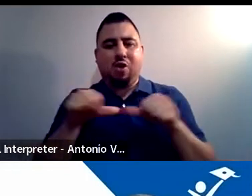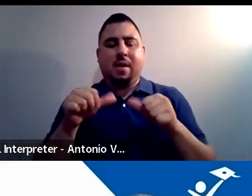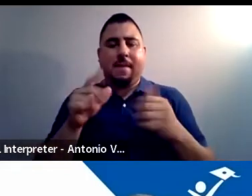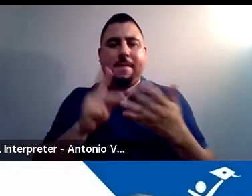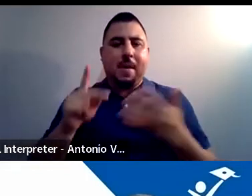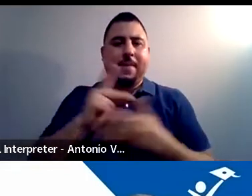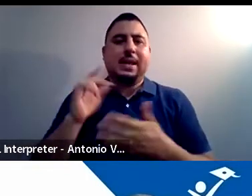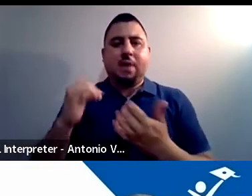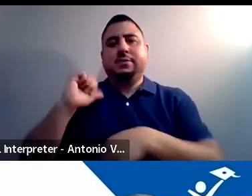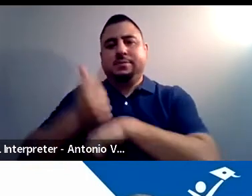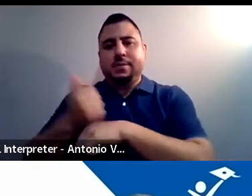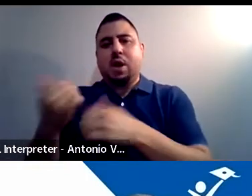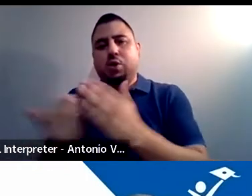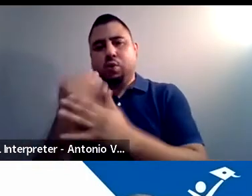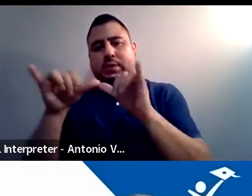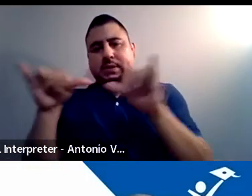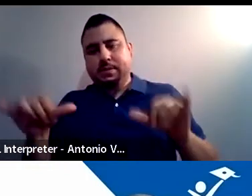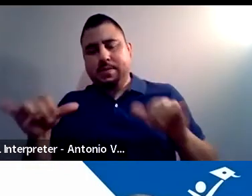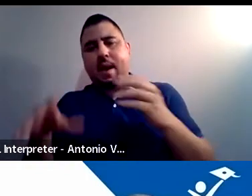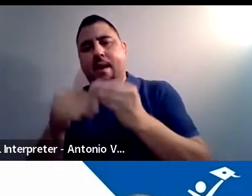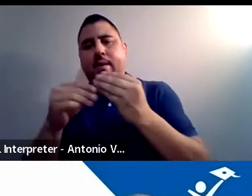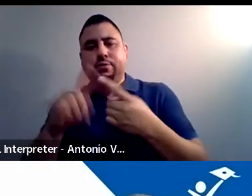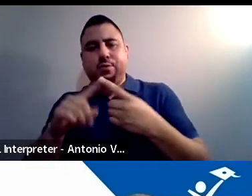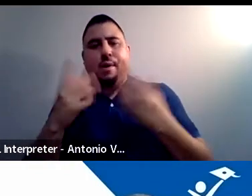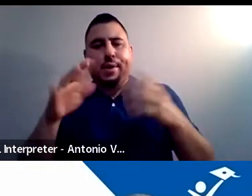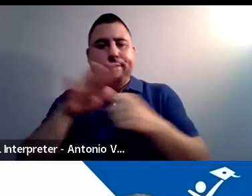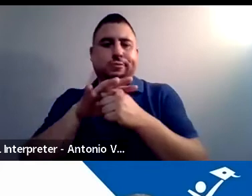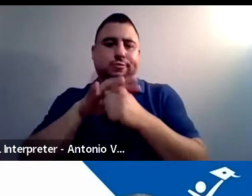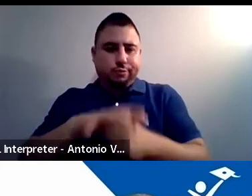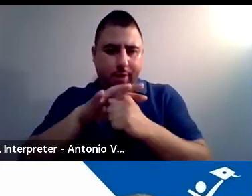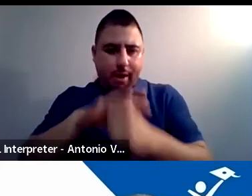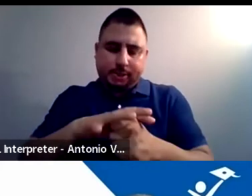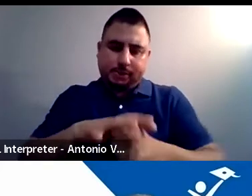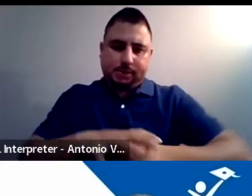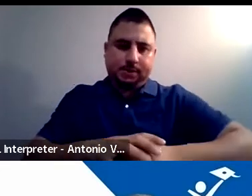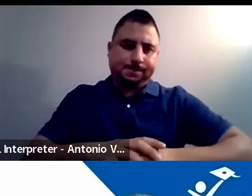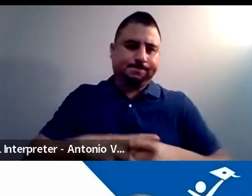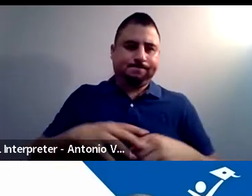a new system or kind of add to the already stressed